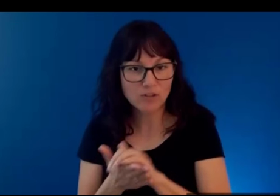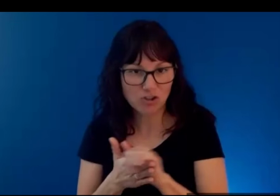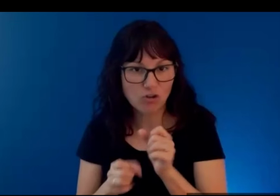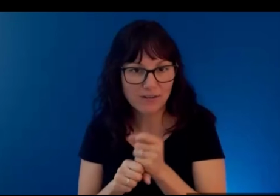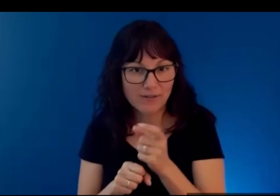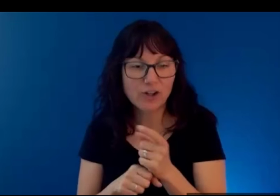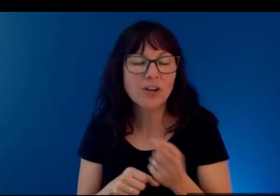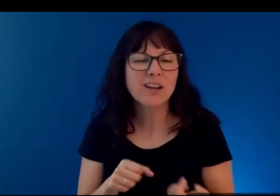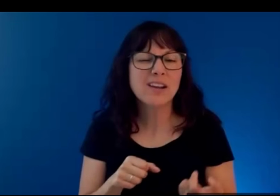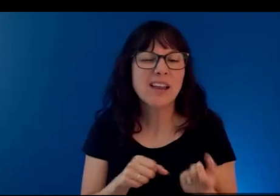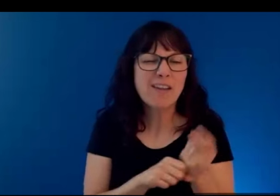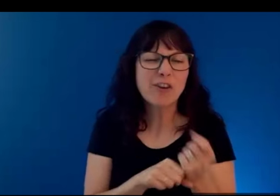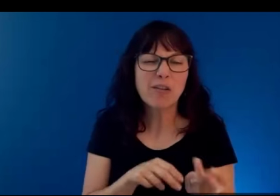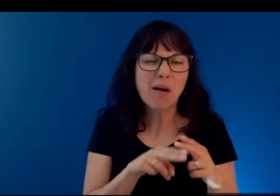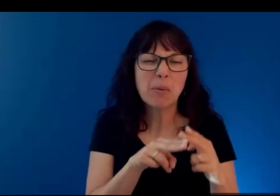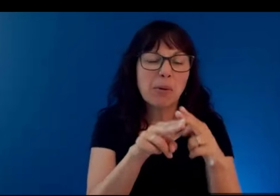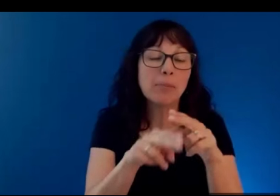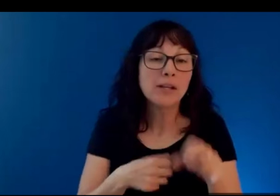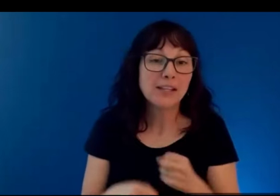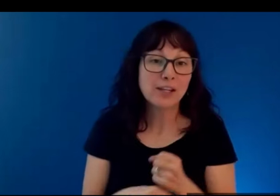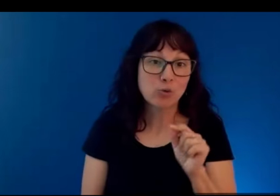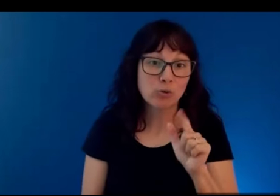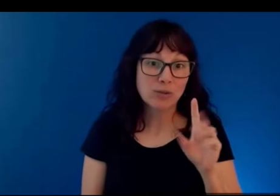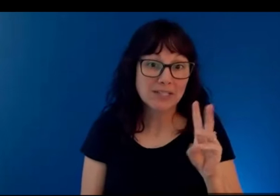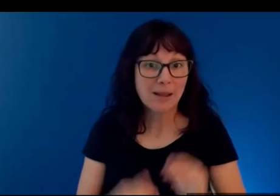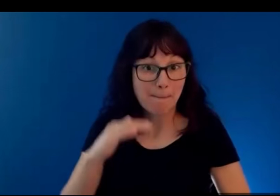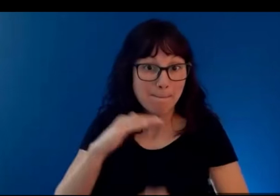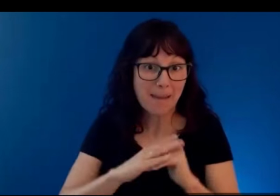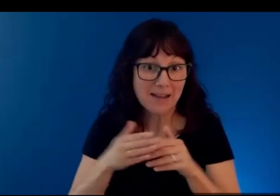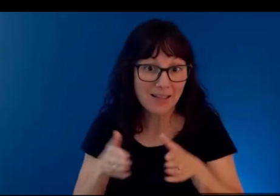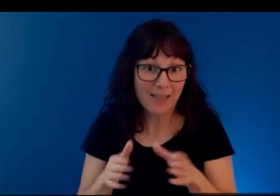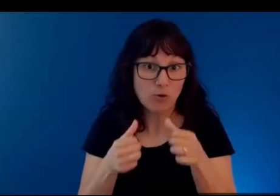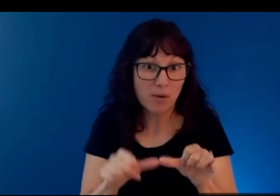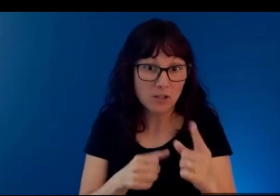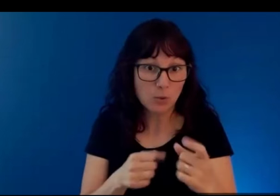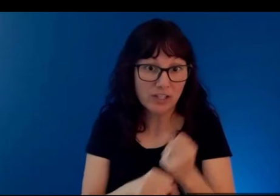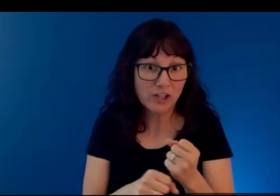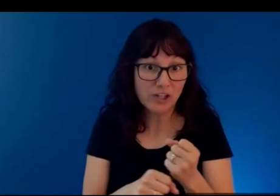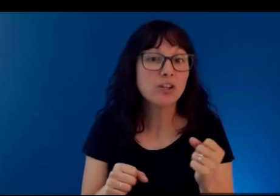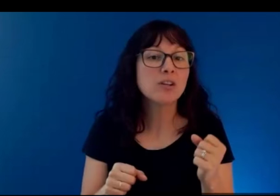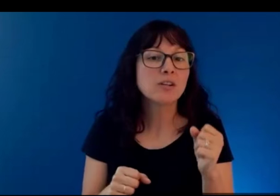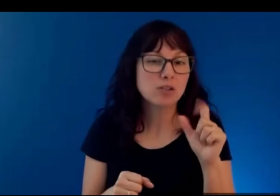in 2026, the maximum you can deposit in a year is